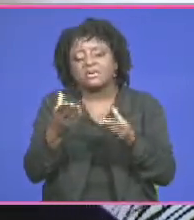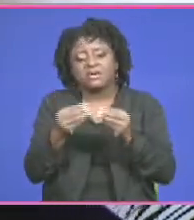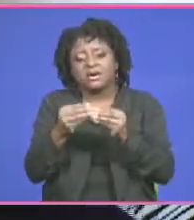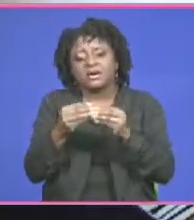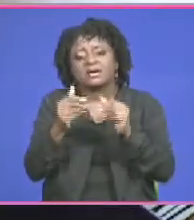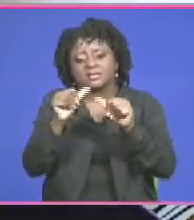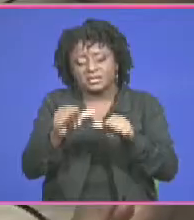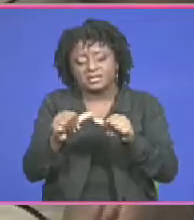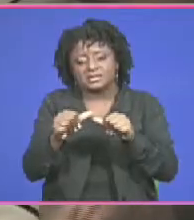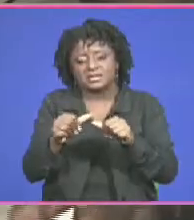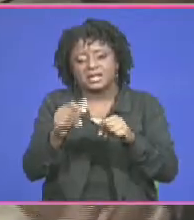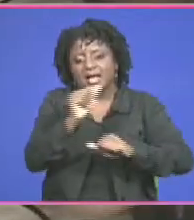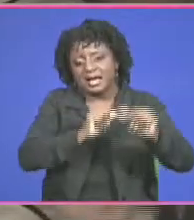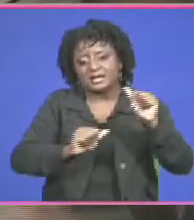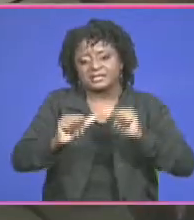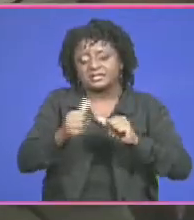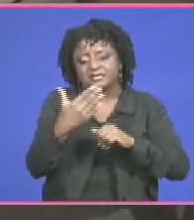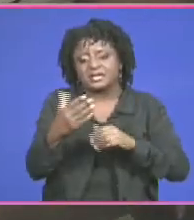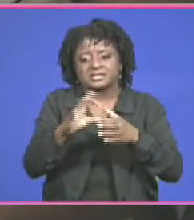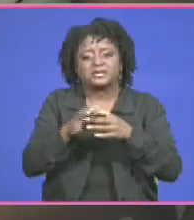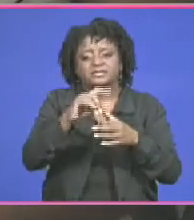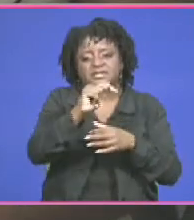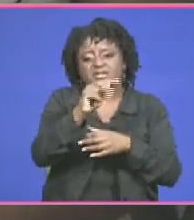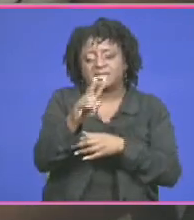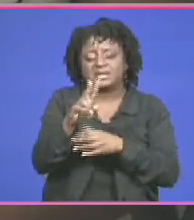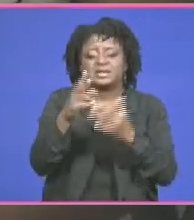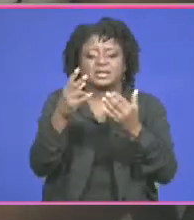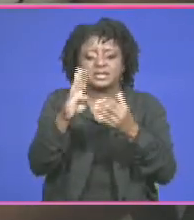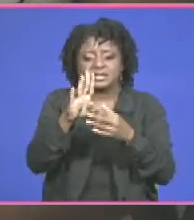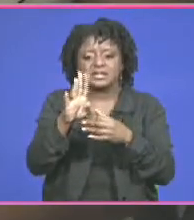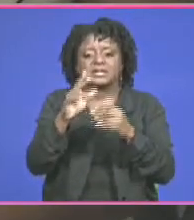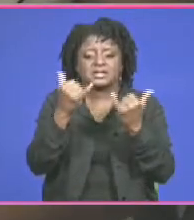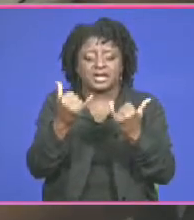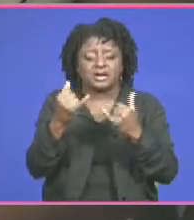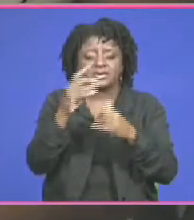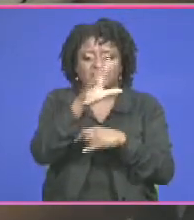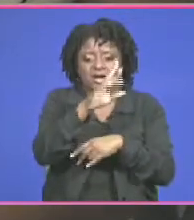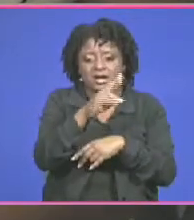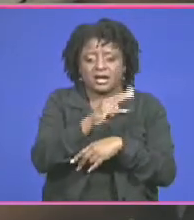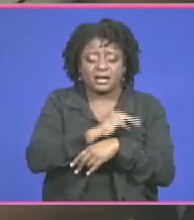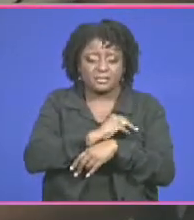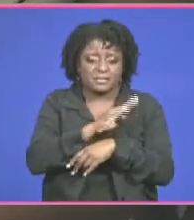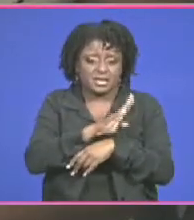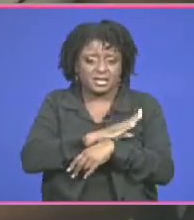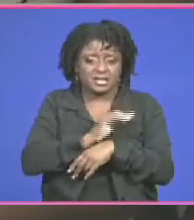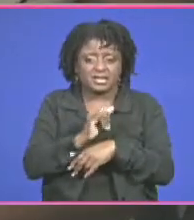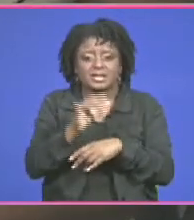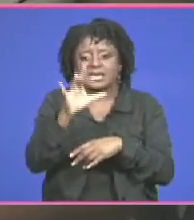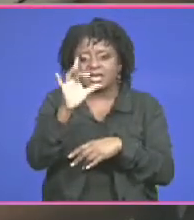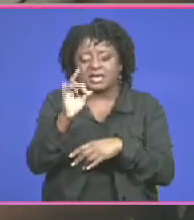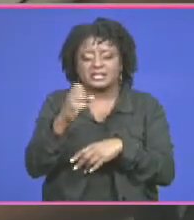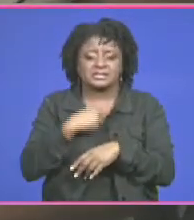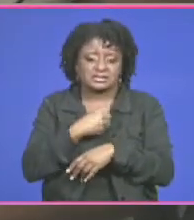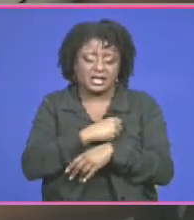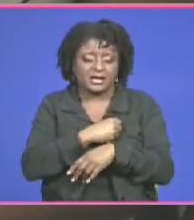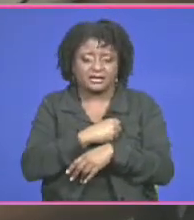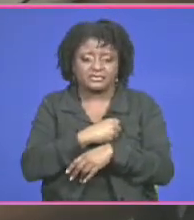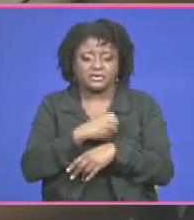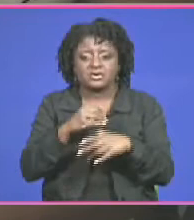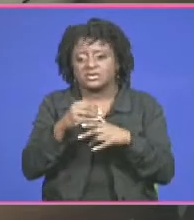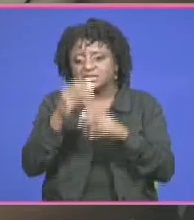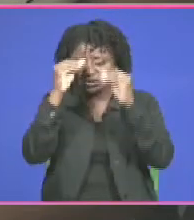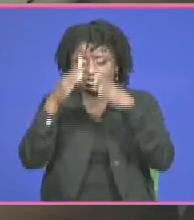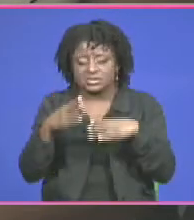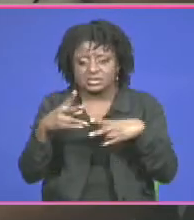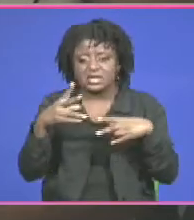tuberculosis. Now to R.M. Bailey. Officials confirm that 8 staff members or teachers and 2 students have had